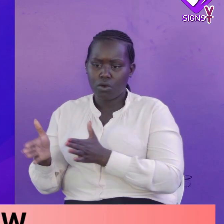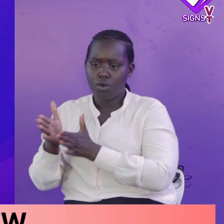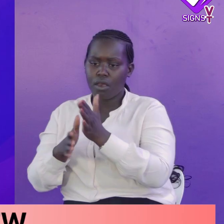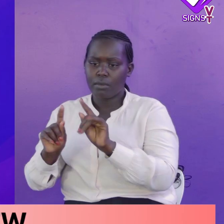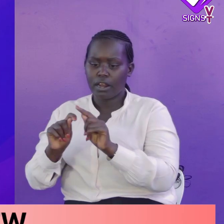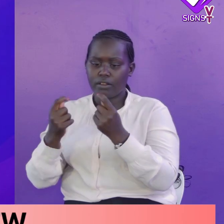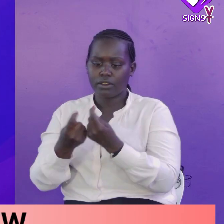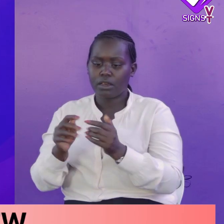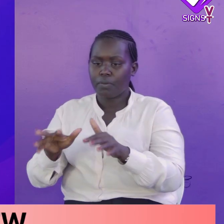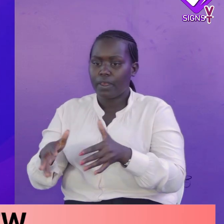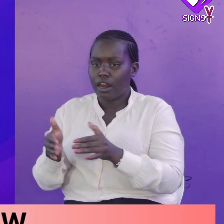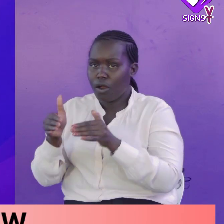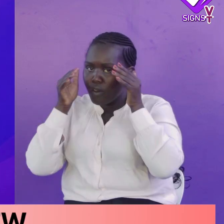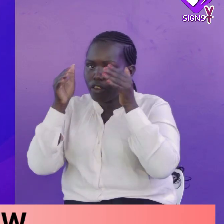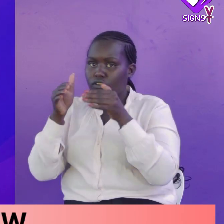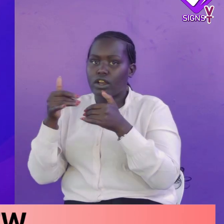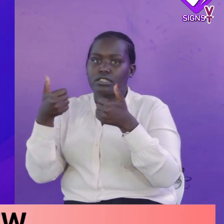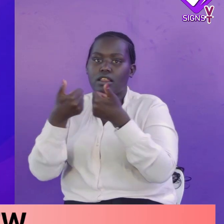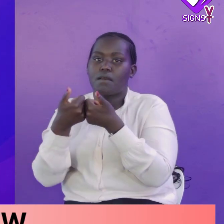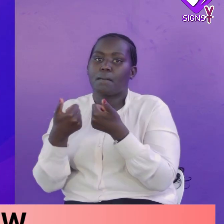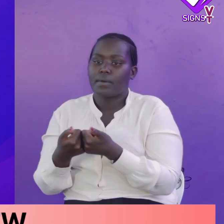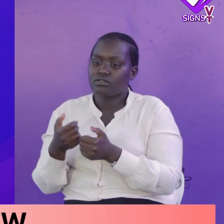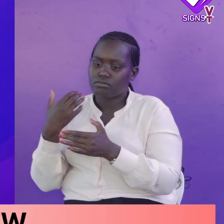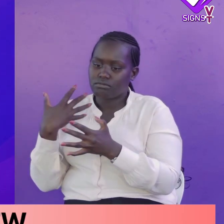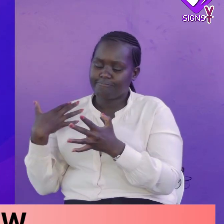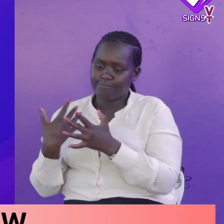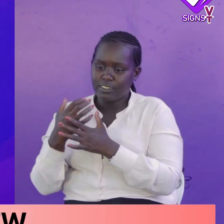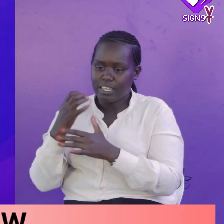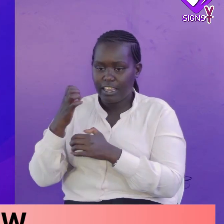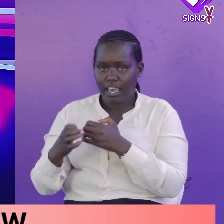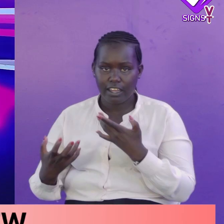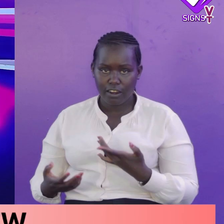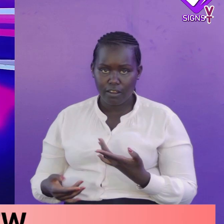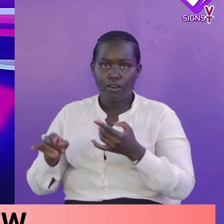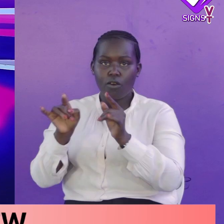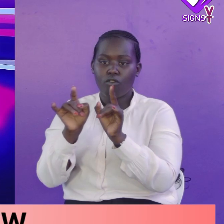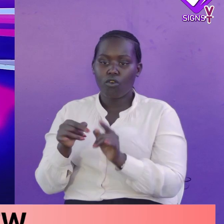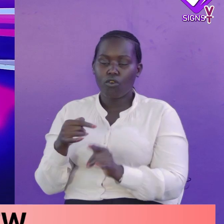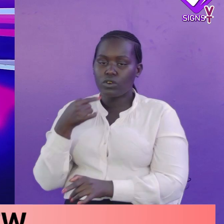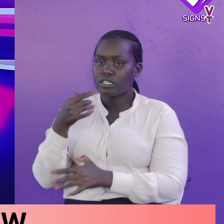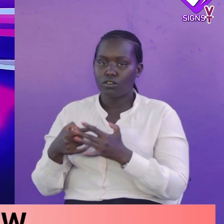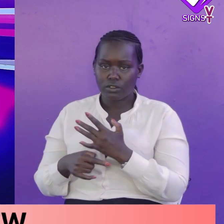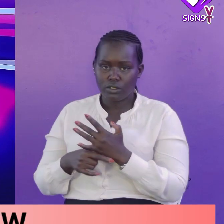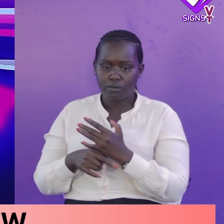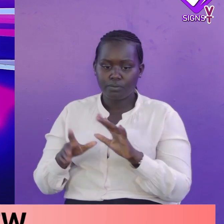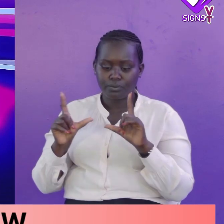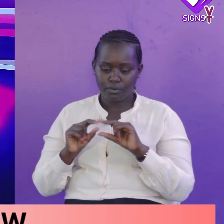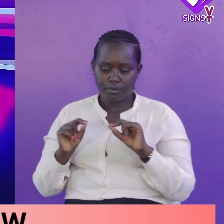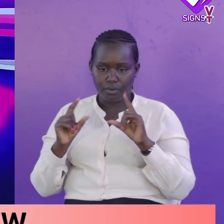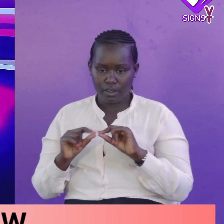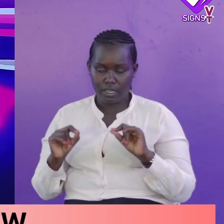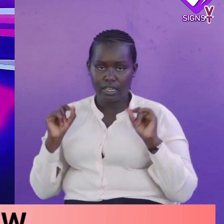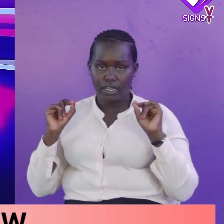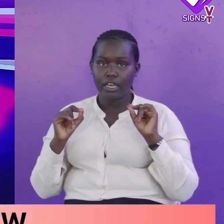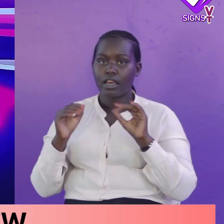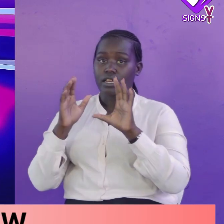and how they focus in the game up to the end of the game. Yeah. And I've always said this statement, and Chelsea fans, I